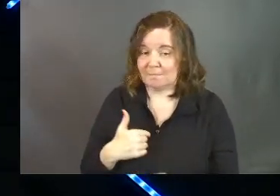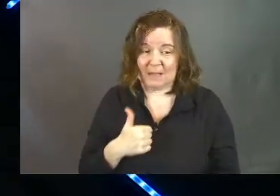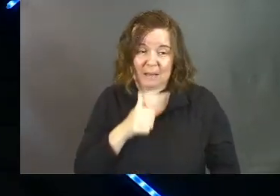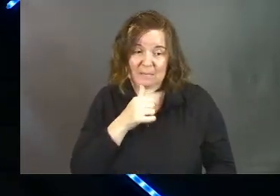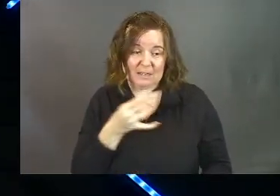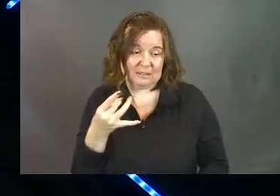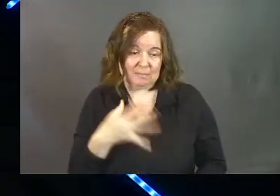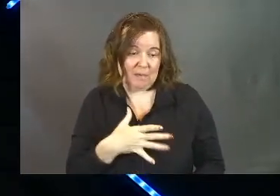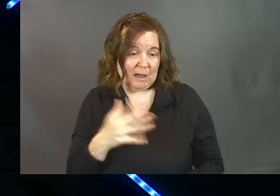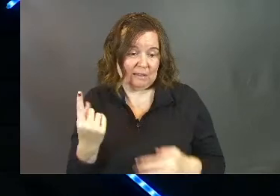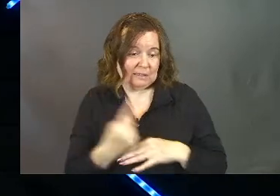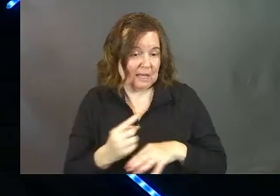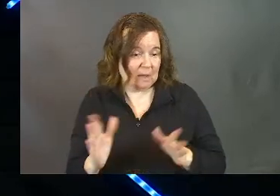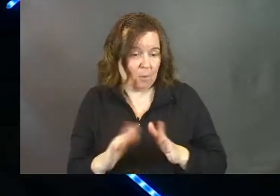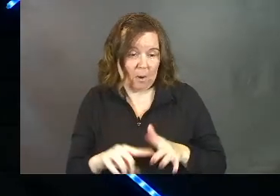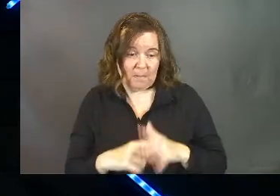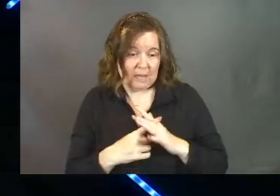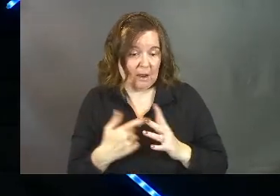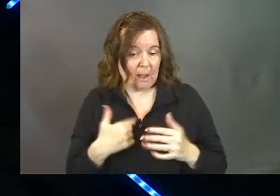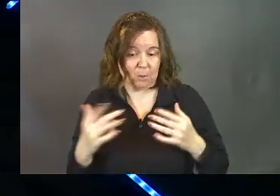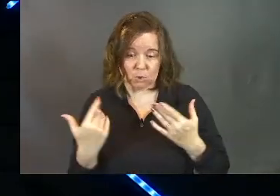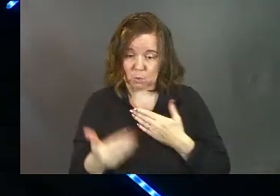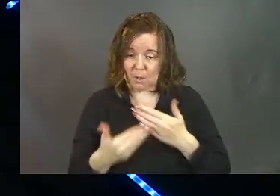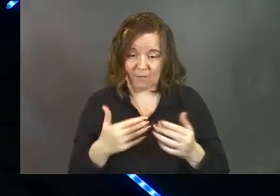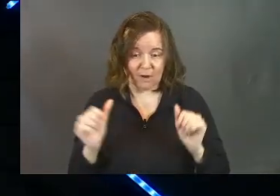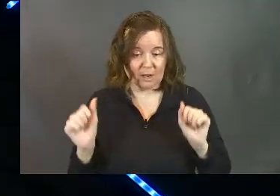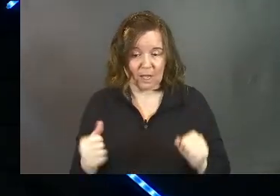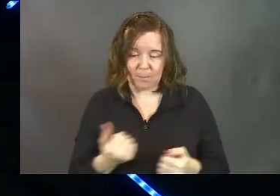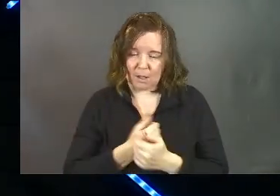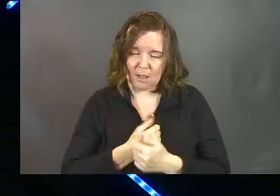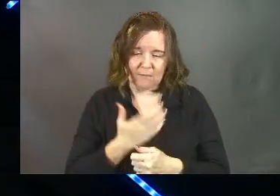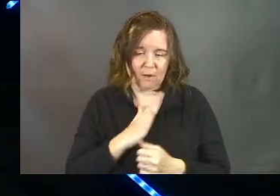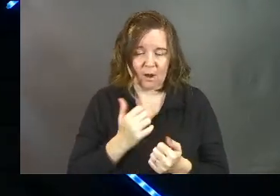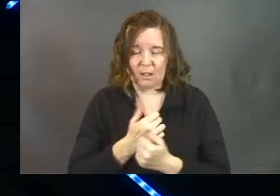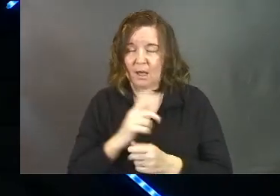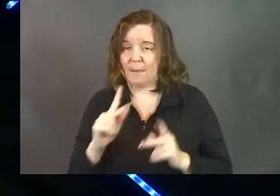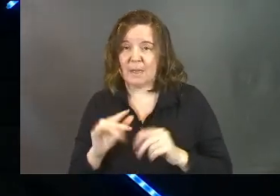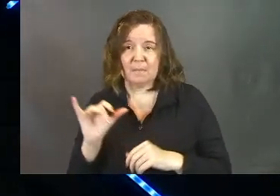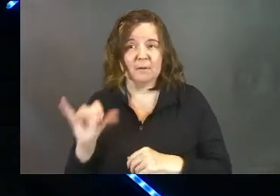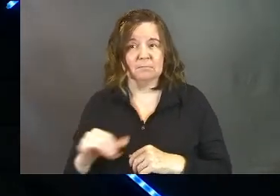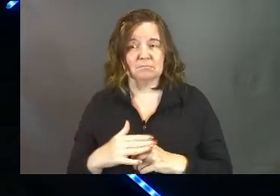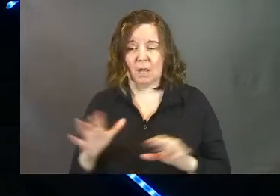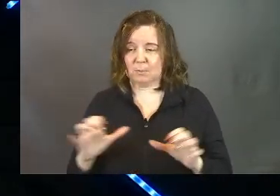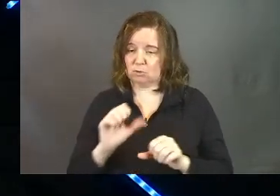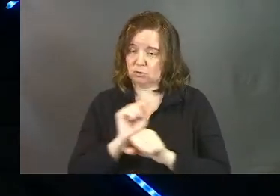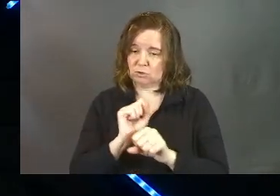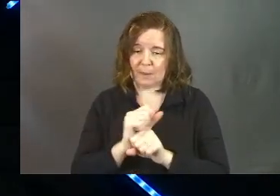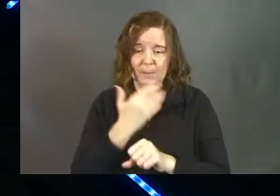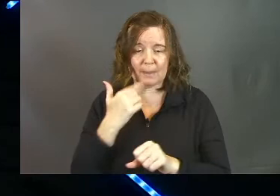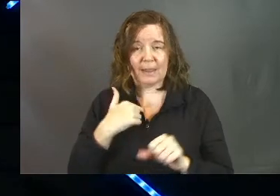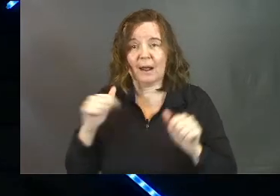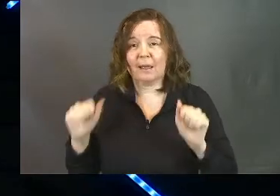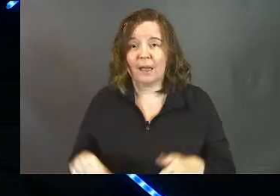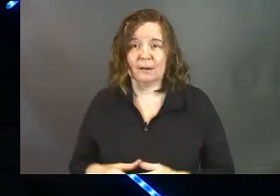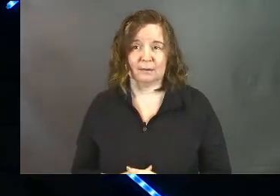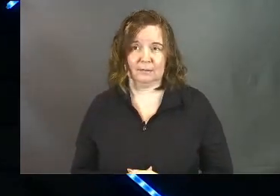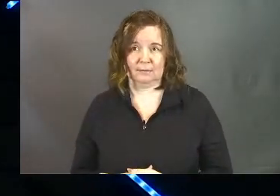not despising the day of small beginnings, and I'm going to do whatever I can do. I'm going to love God, and I'm going to love people. And I'm going to do the job the best that I